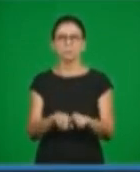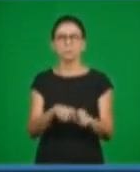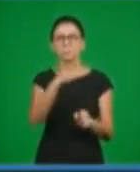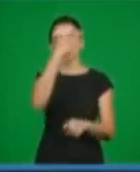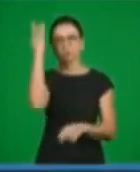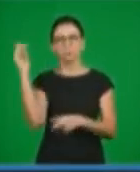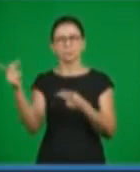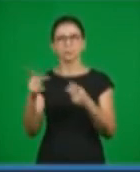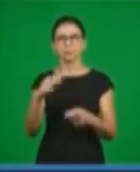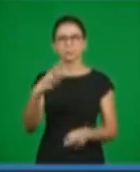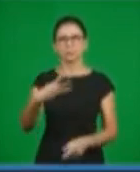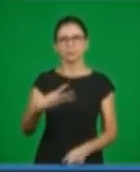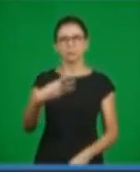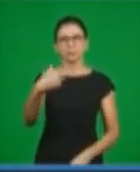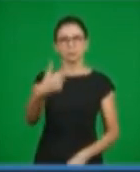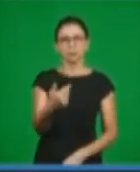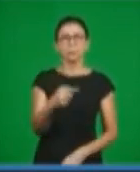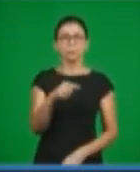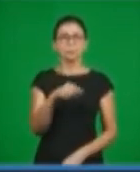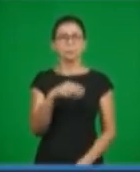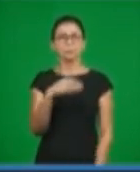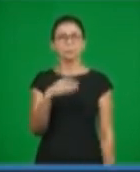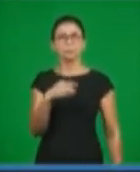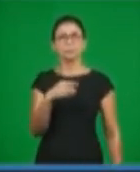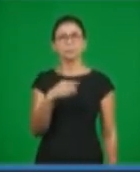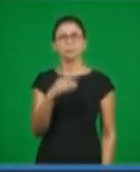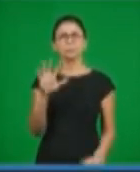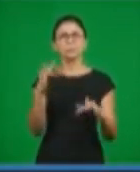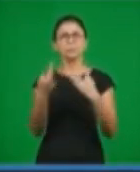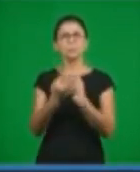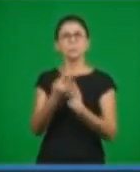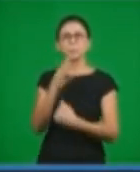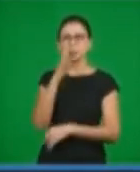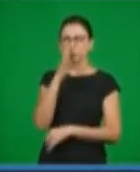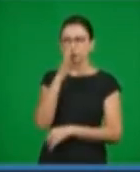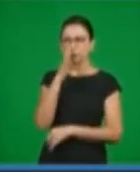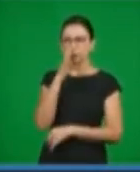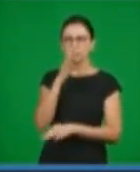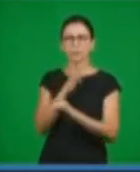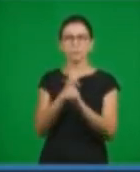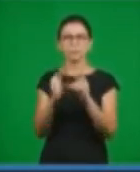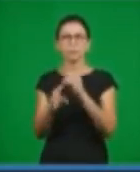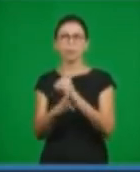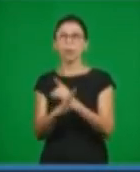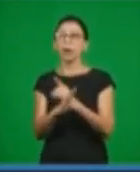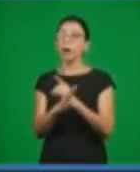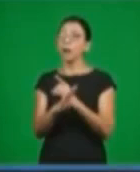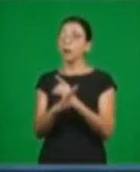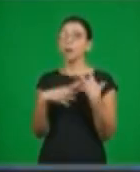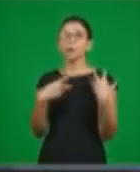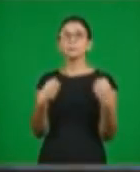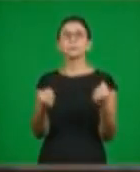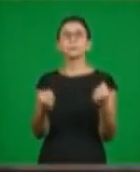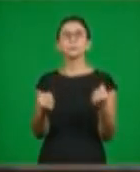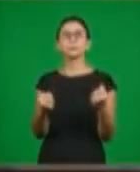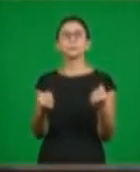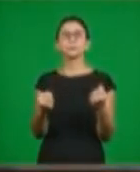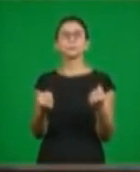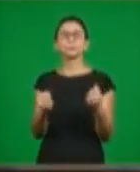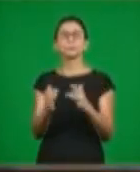brothers. And a family, one was watching the service, that family